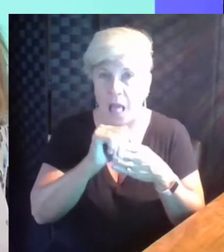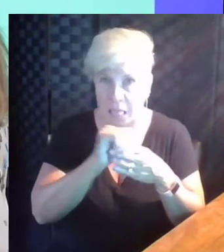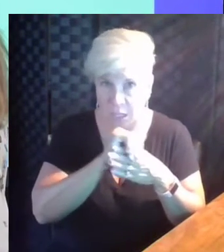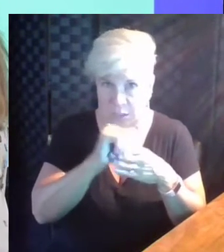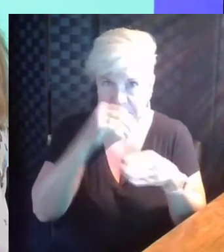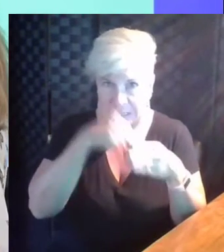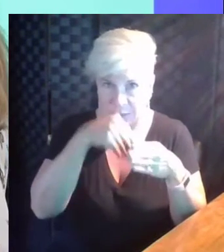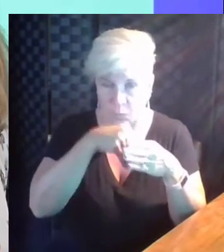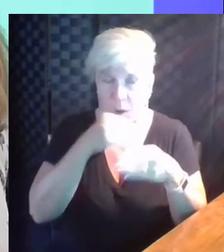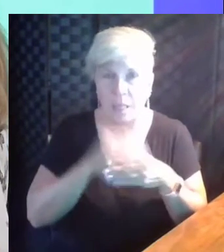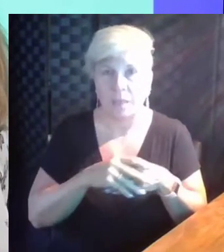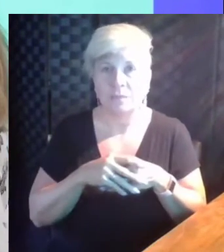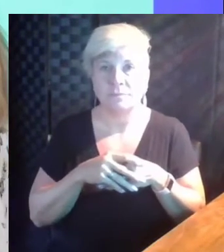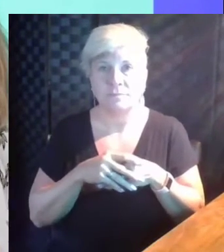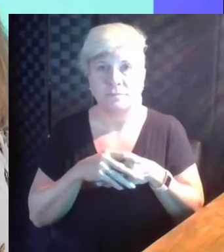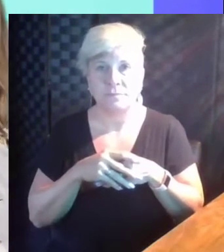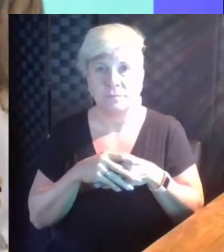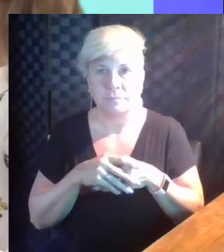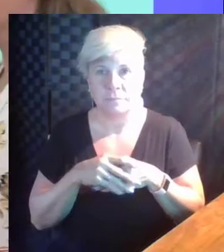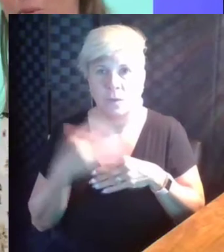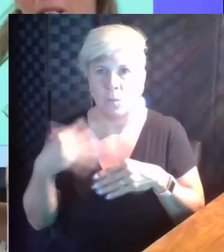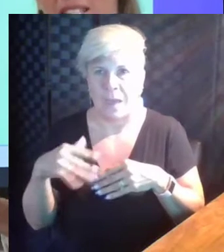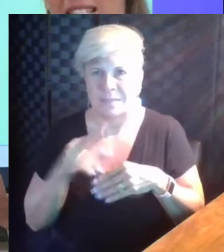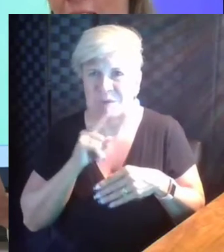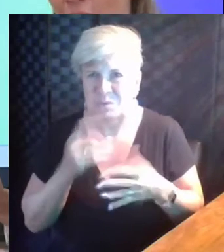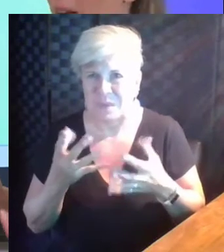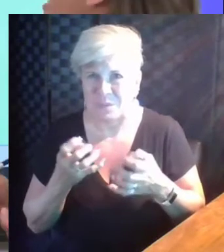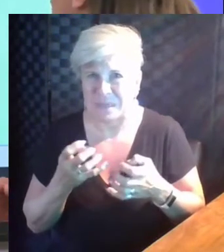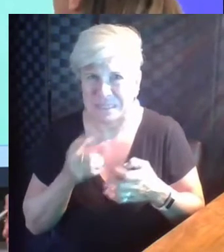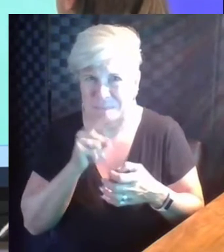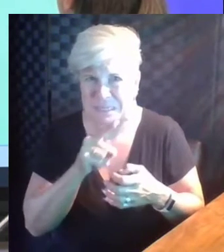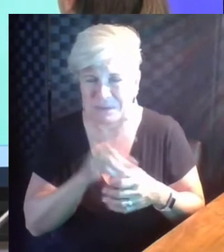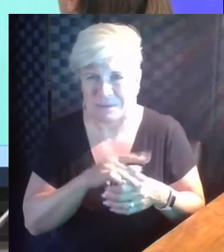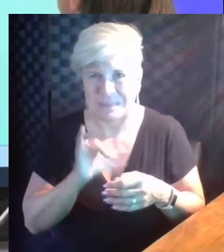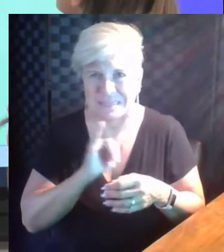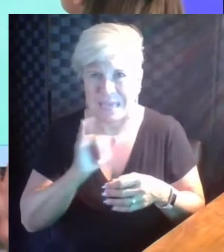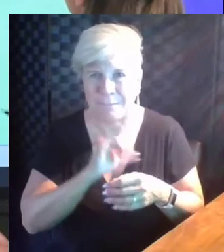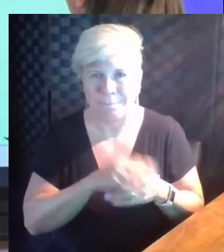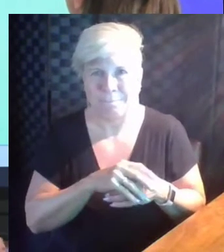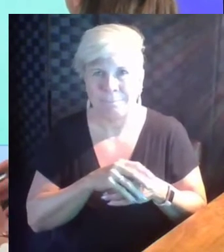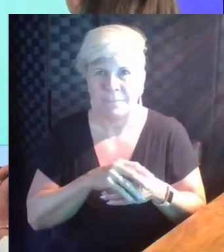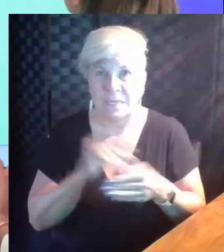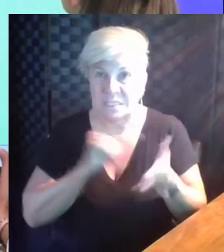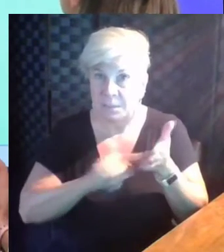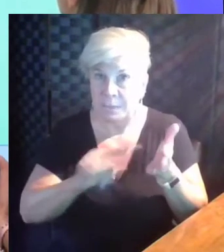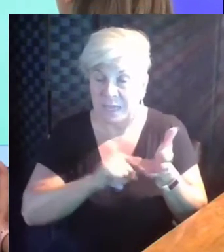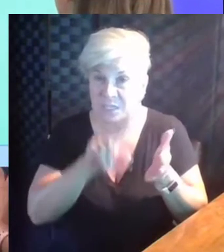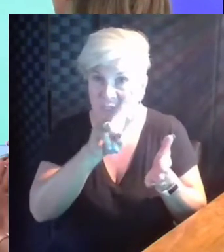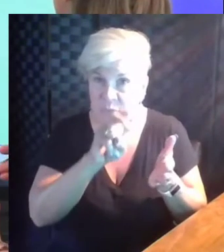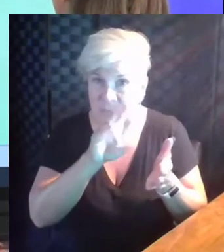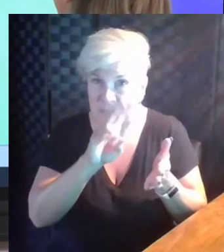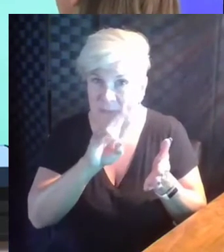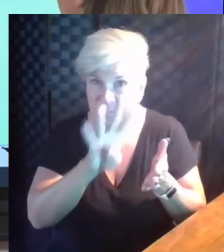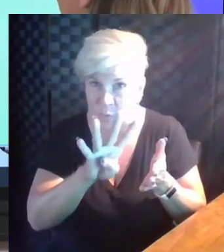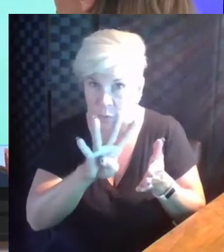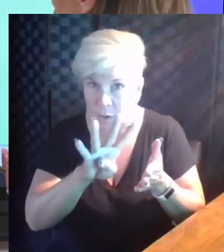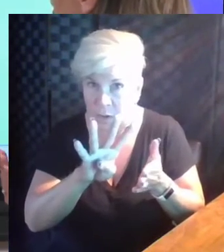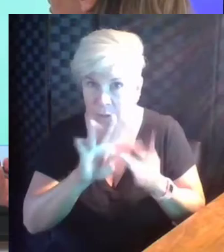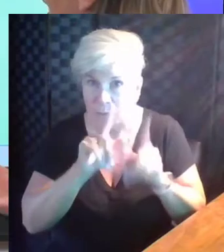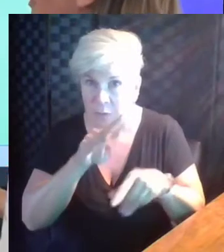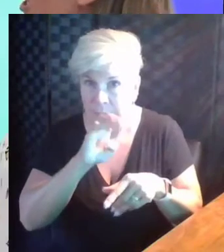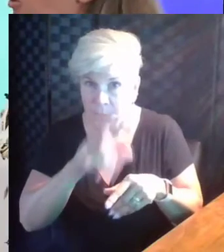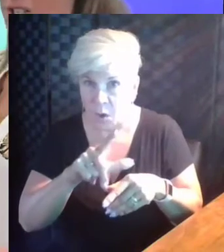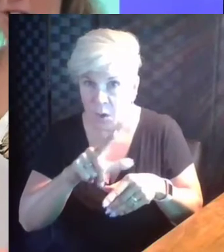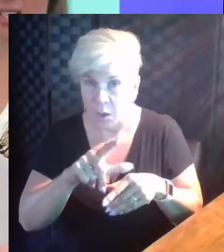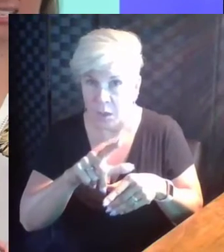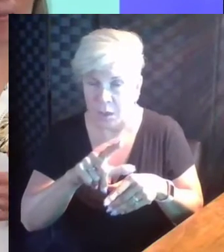$630 in her wallet. Gosh, I really want to be Sarah right now. She spent $274 at the